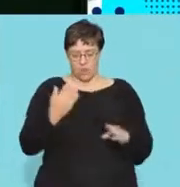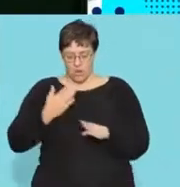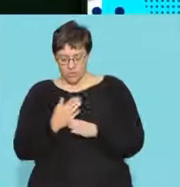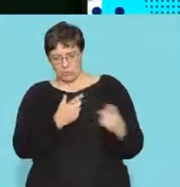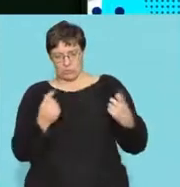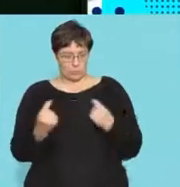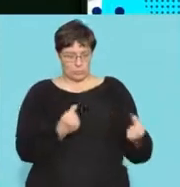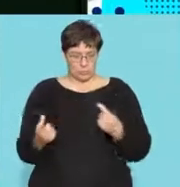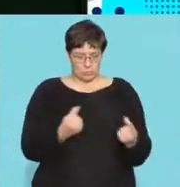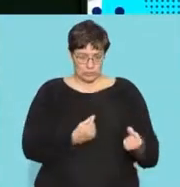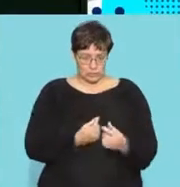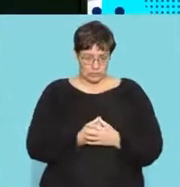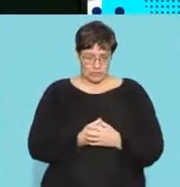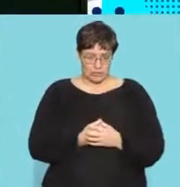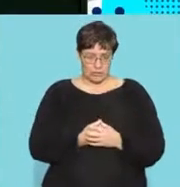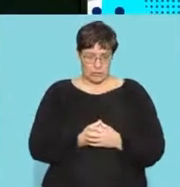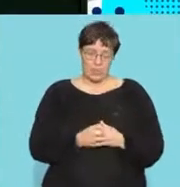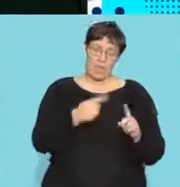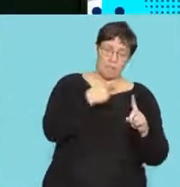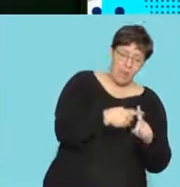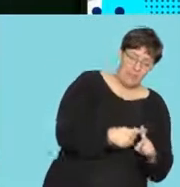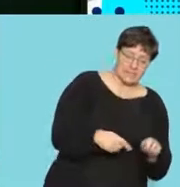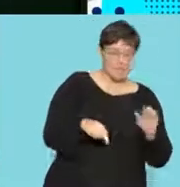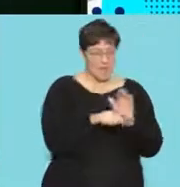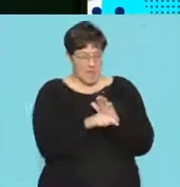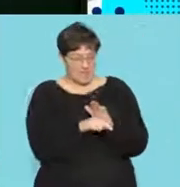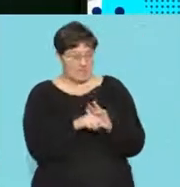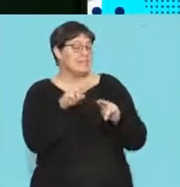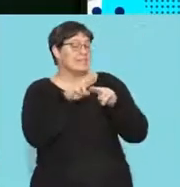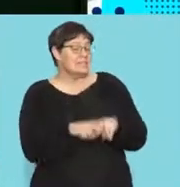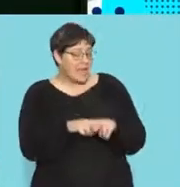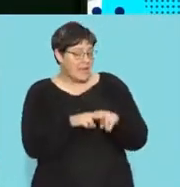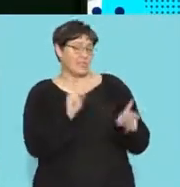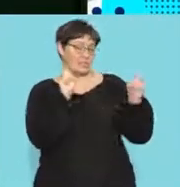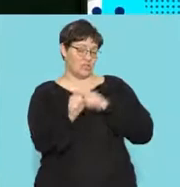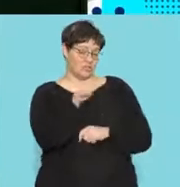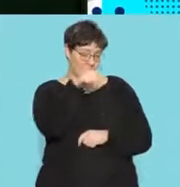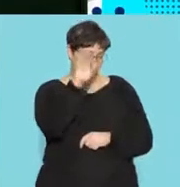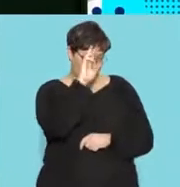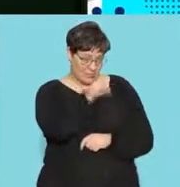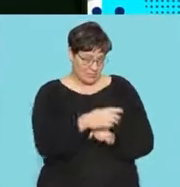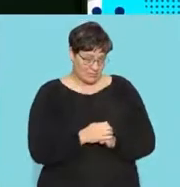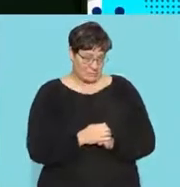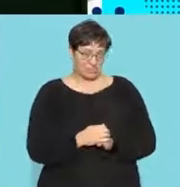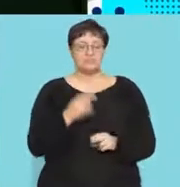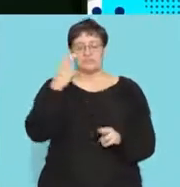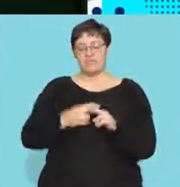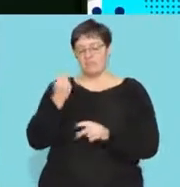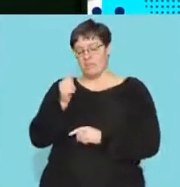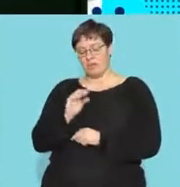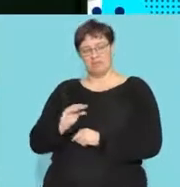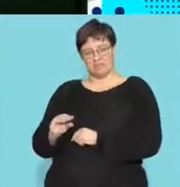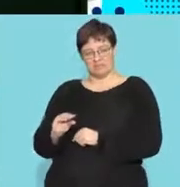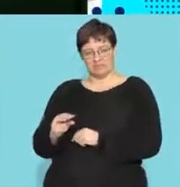remember, again, is it a plus, is it a minus, depending on the adjustment. Then have your final figure, and in that